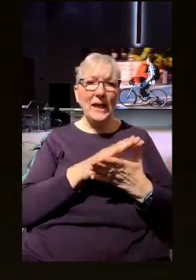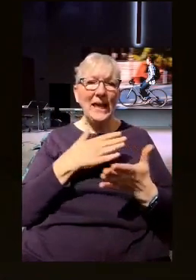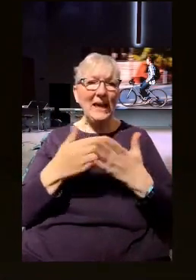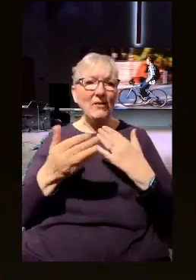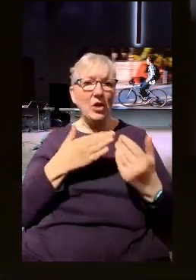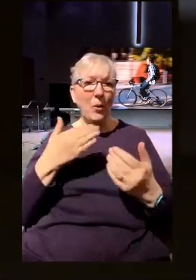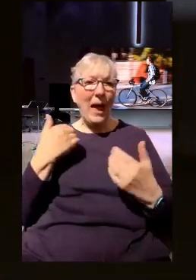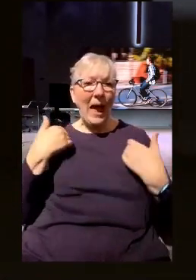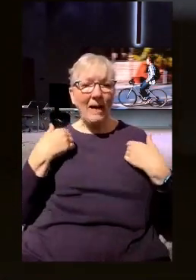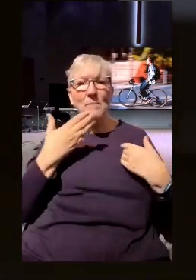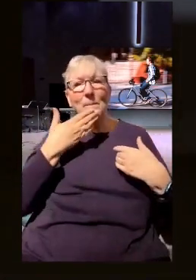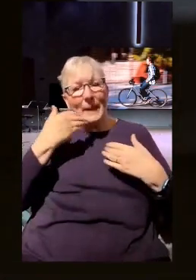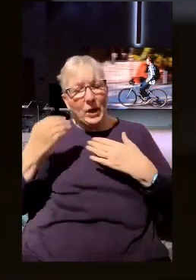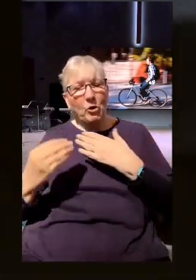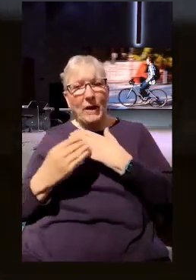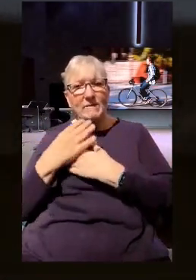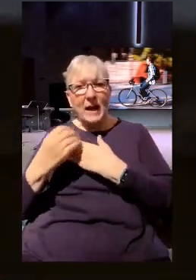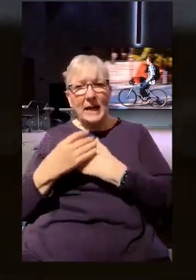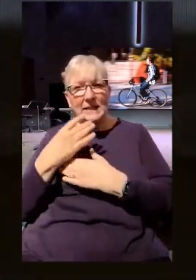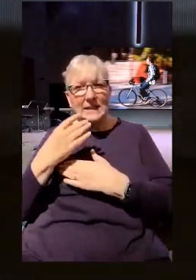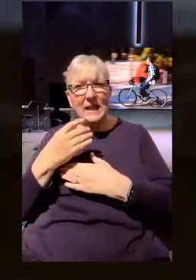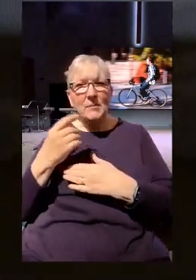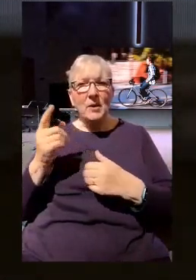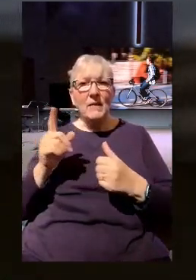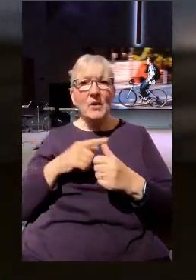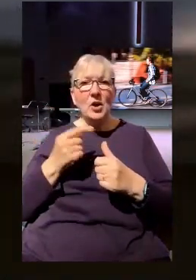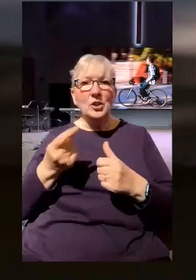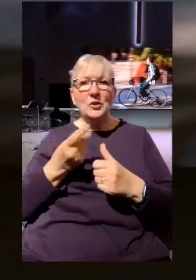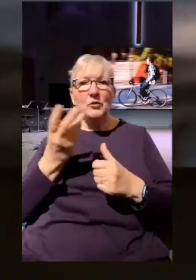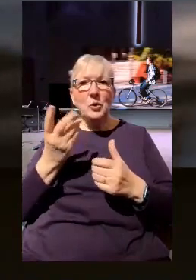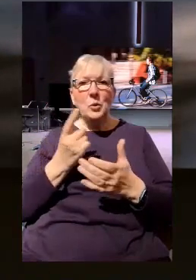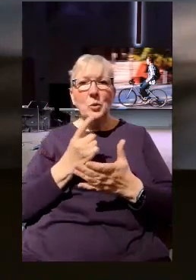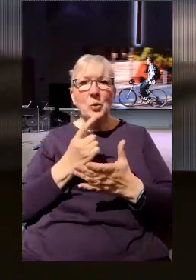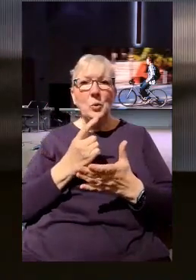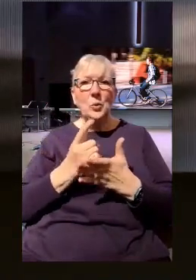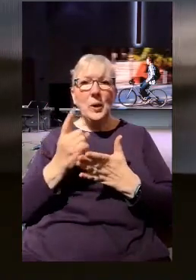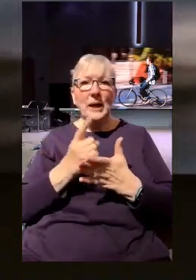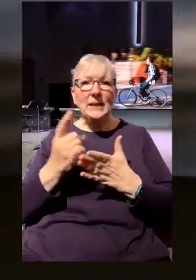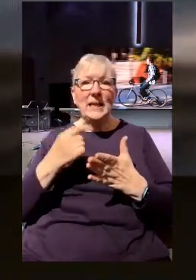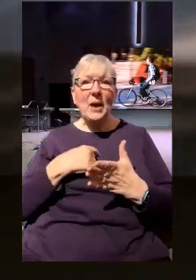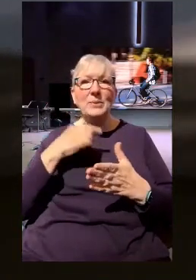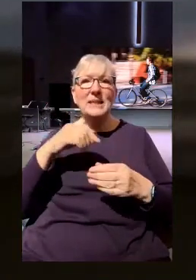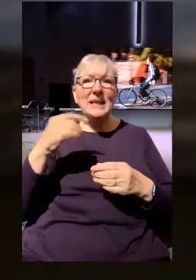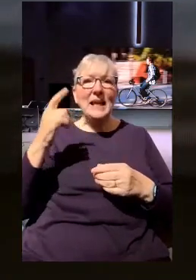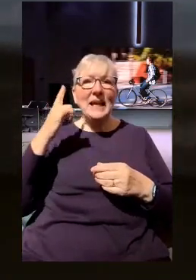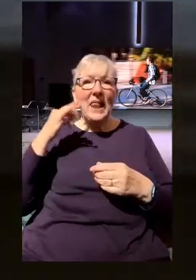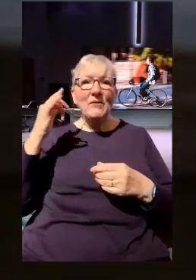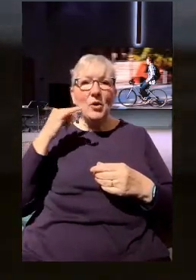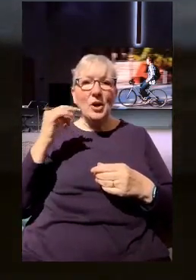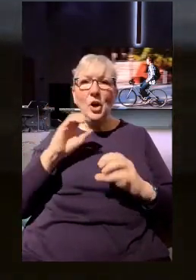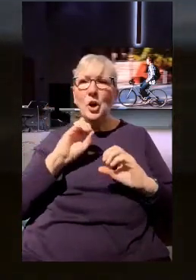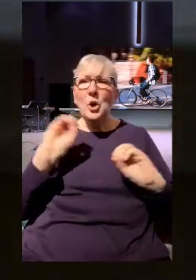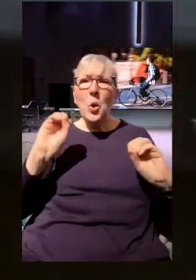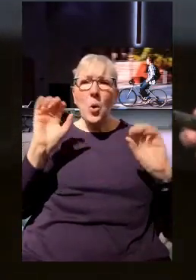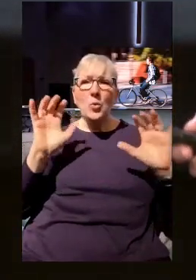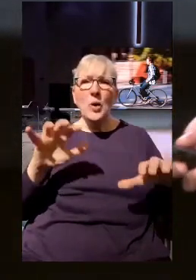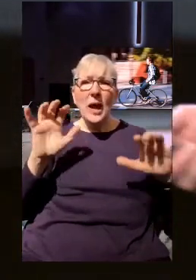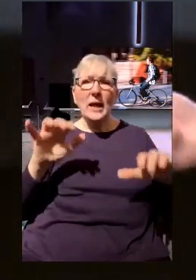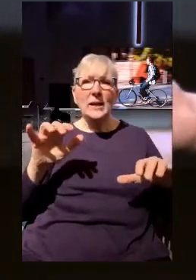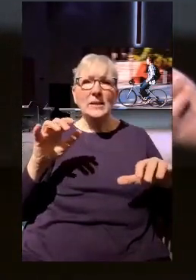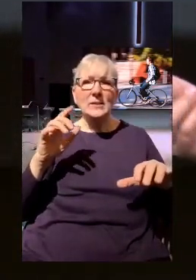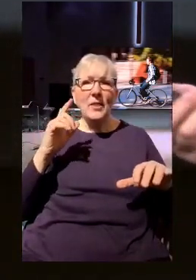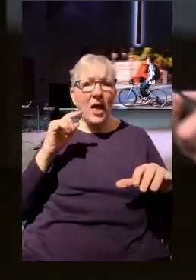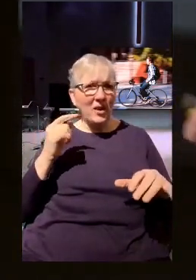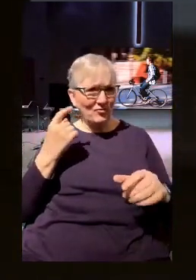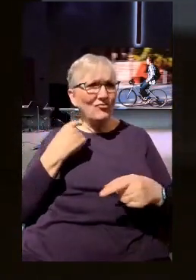advice. But for the first couple of weeks, I was living in California, so there's no rain, right? So for the first couple of weeks, I thought, I made the right choice.